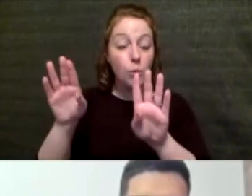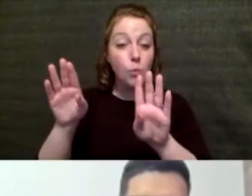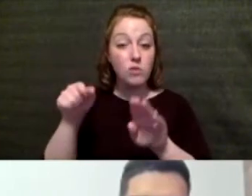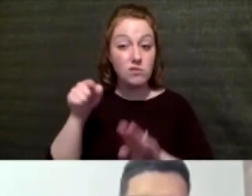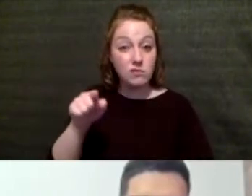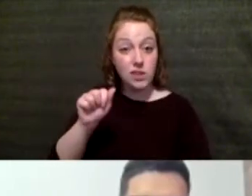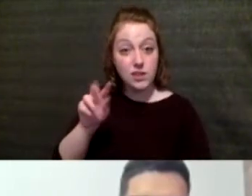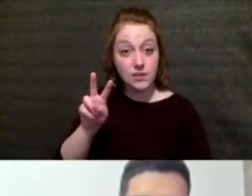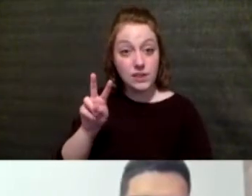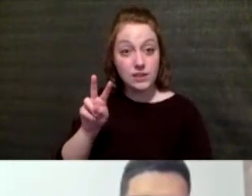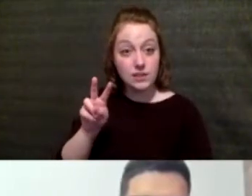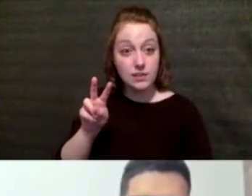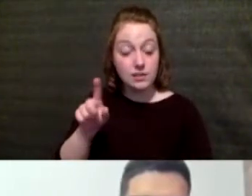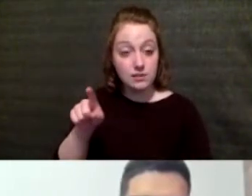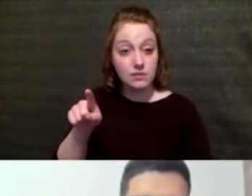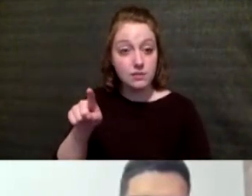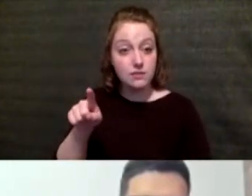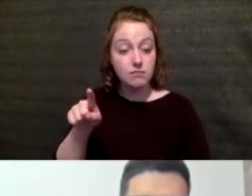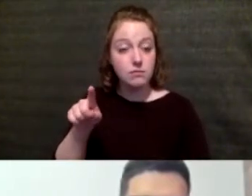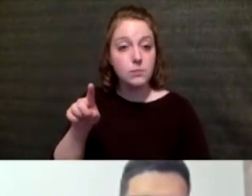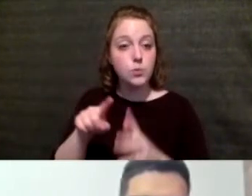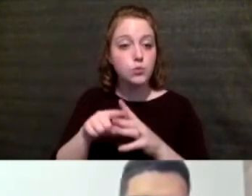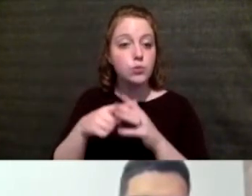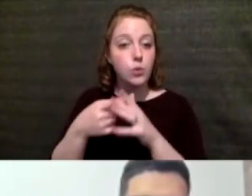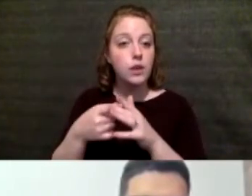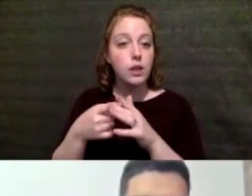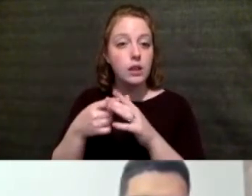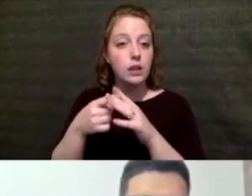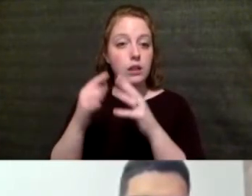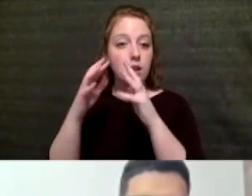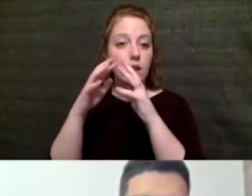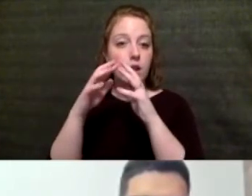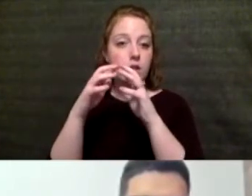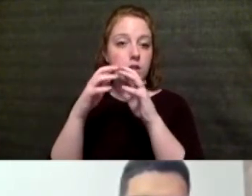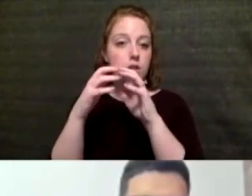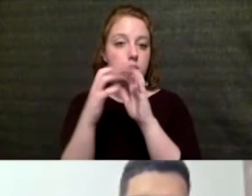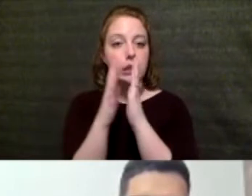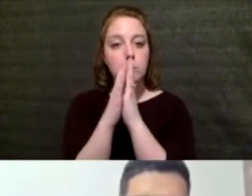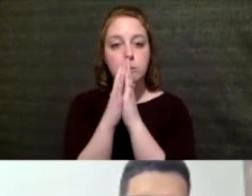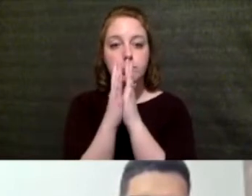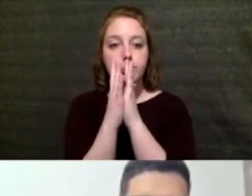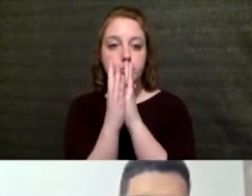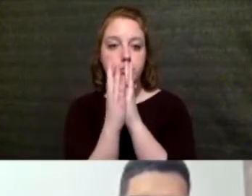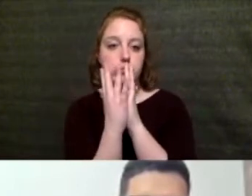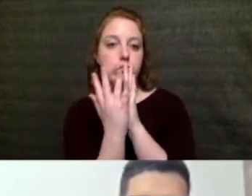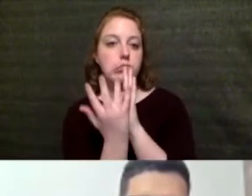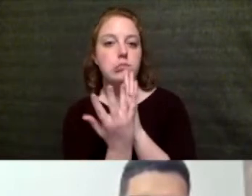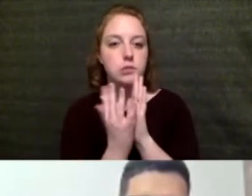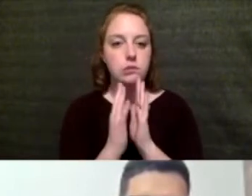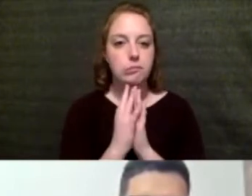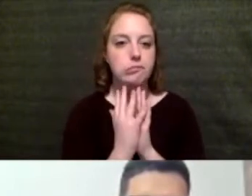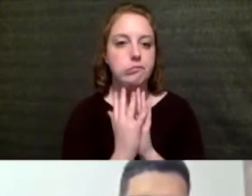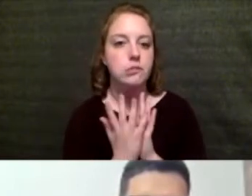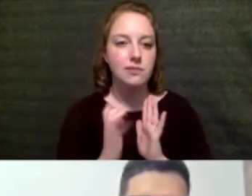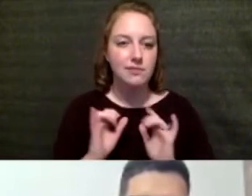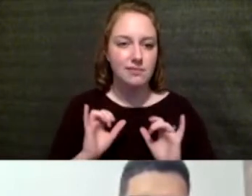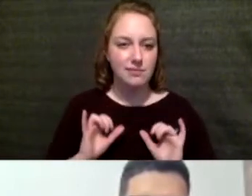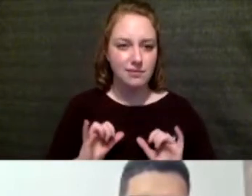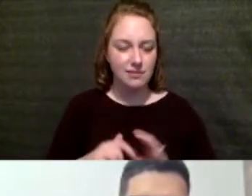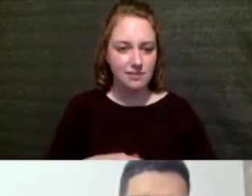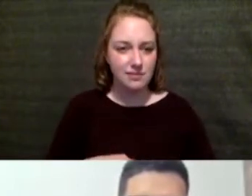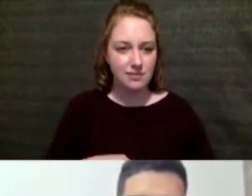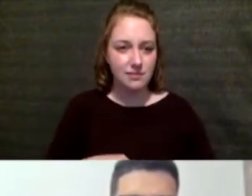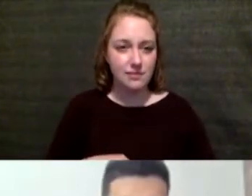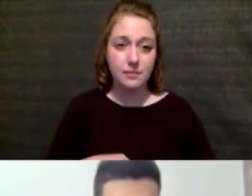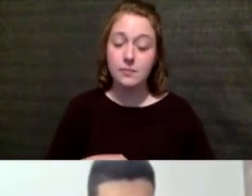Vista was starting to, um, crumble off. Um, it, it really, it, it